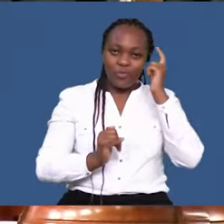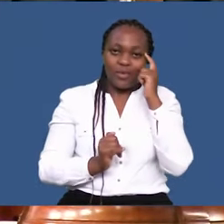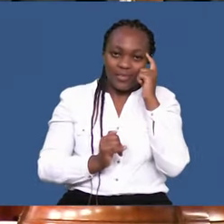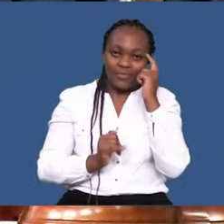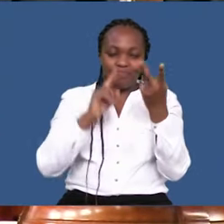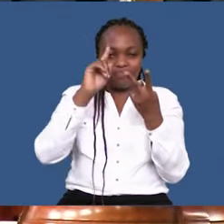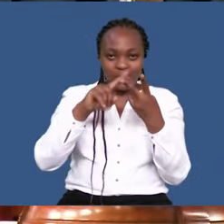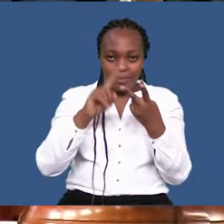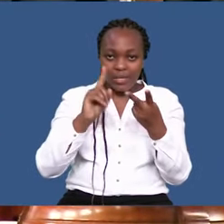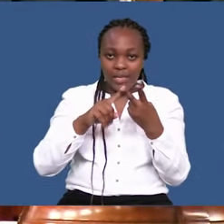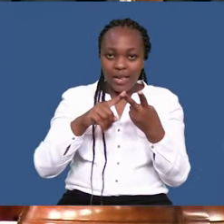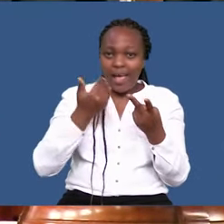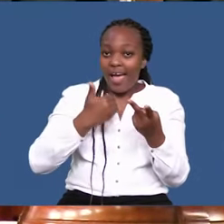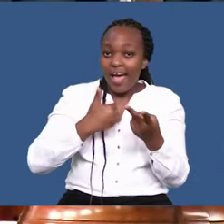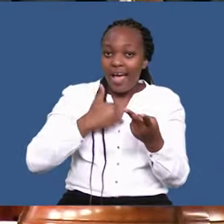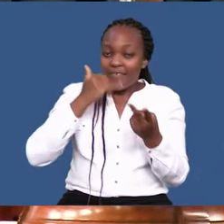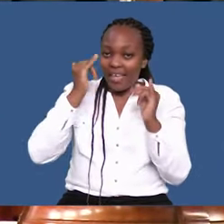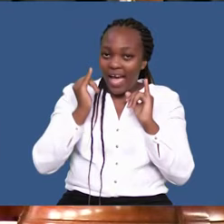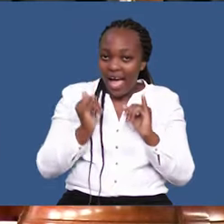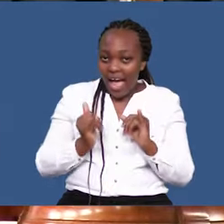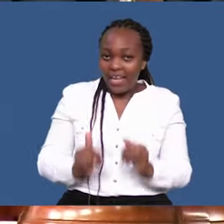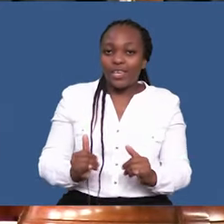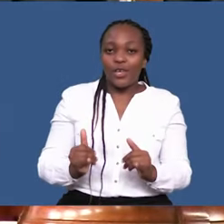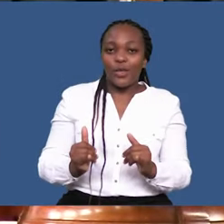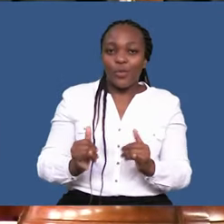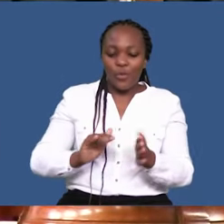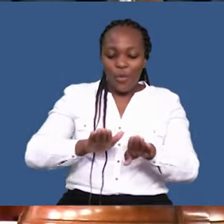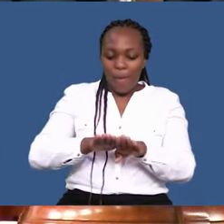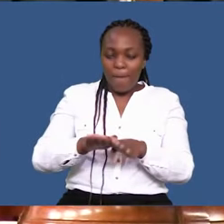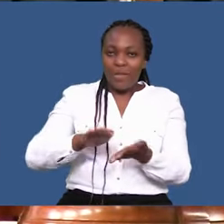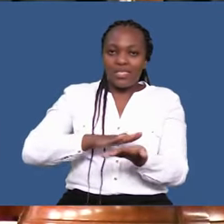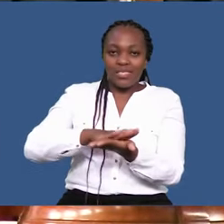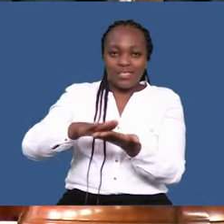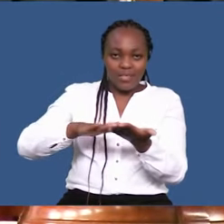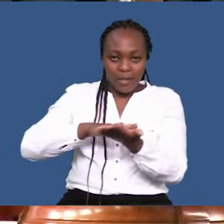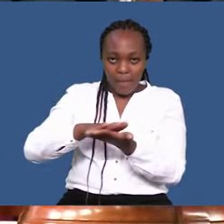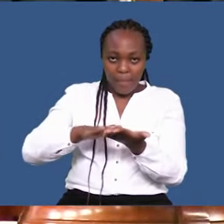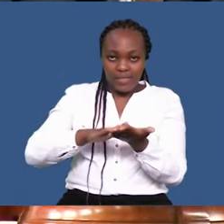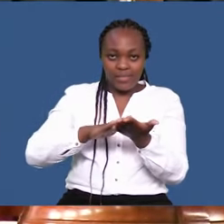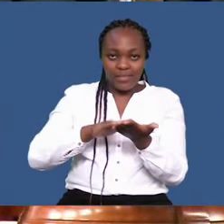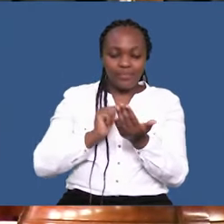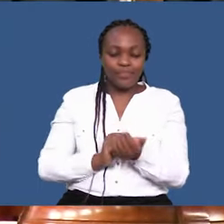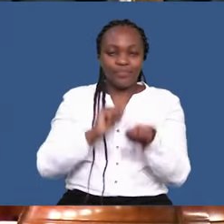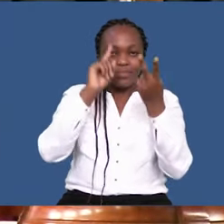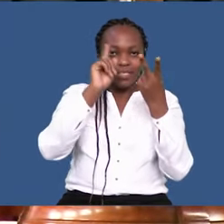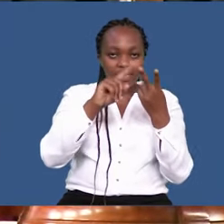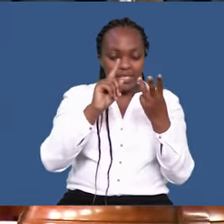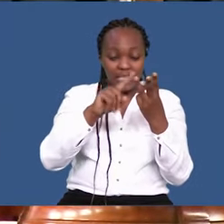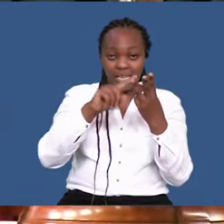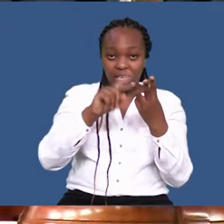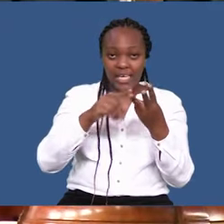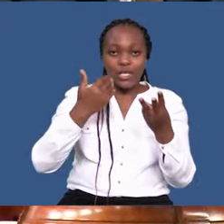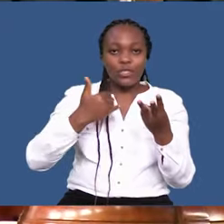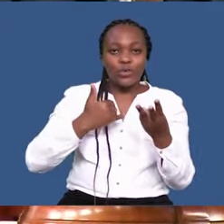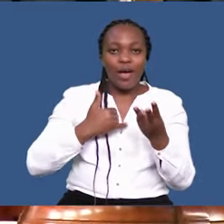new standard, set a new standard. And 3 is to acquire a new status